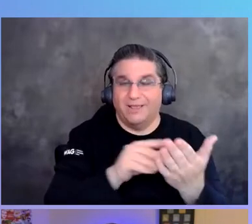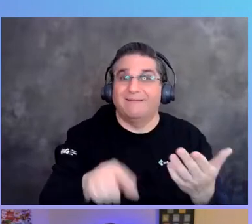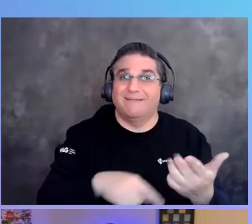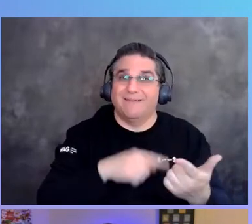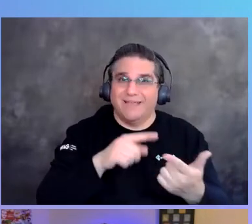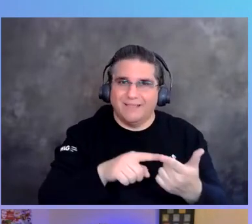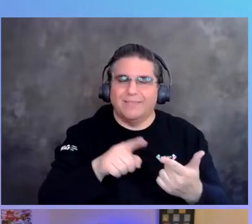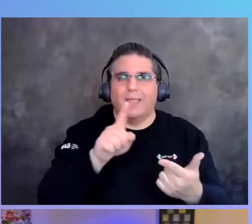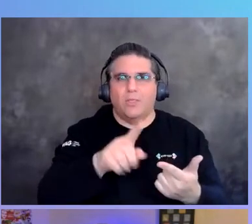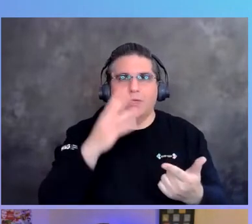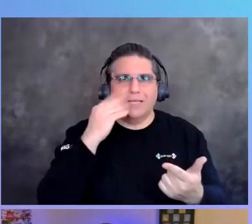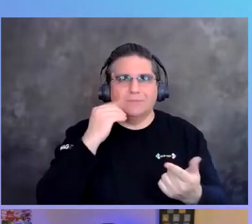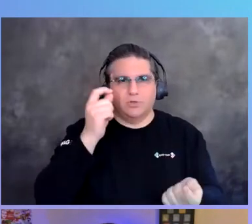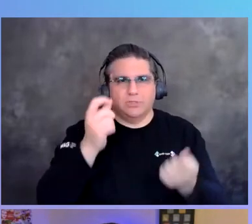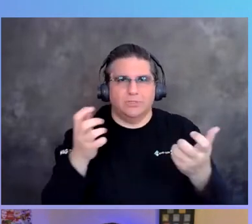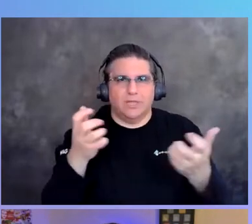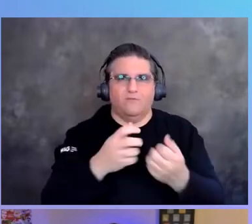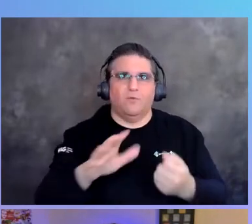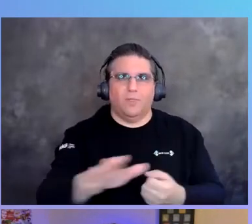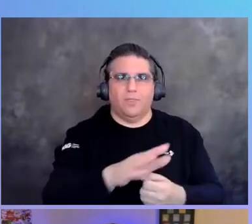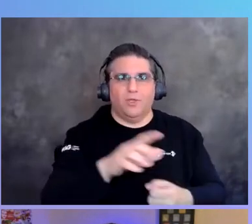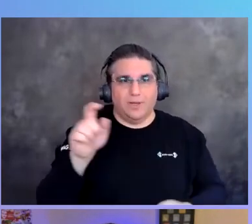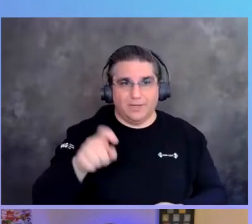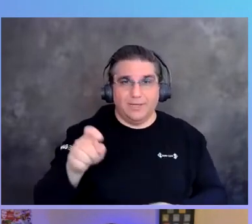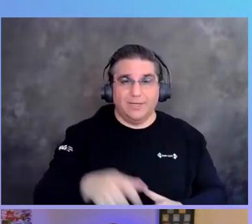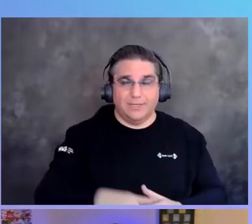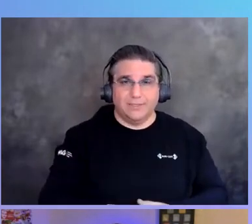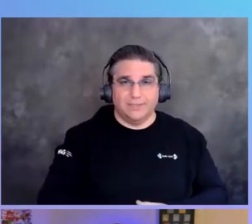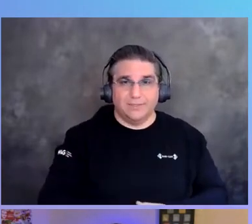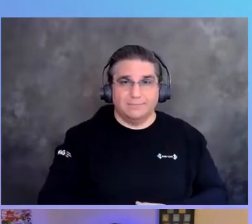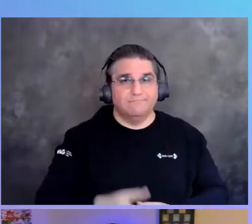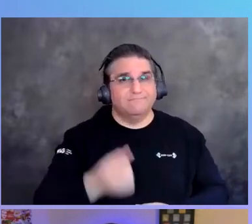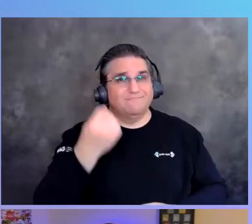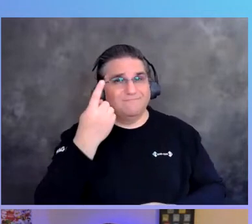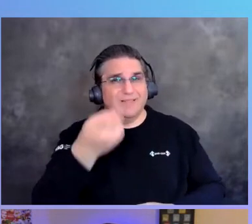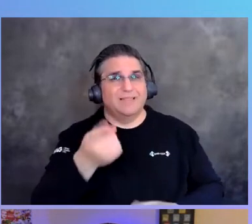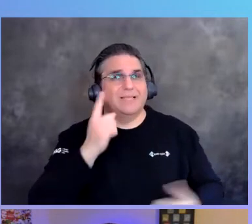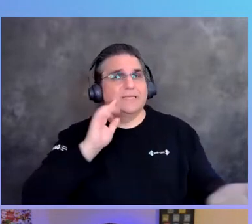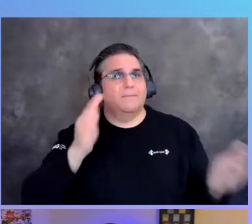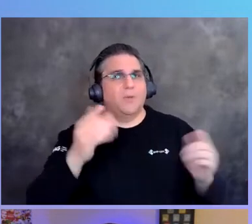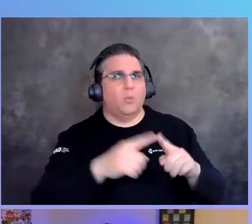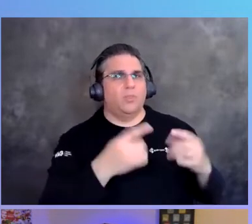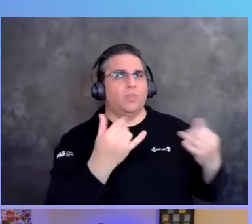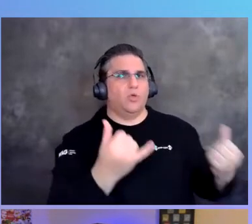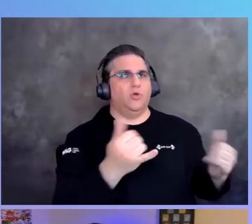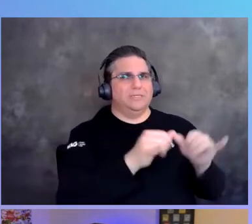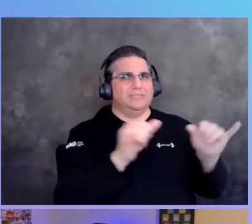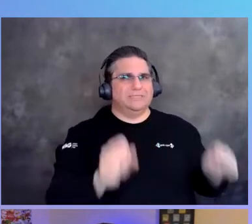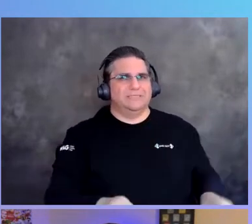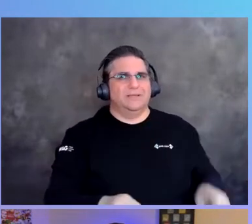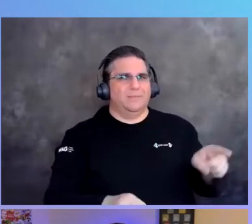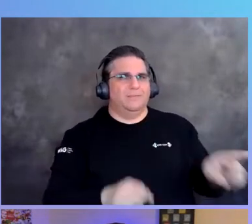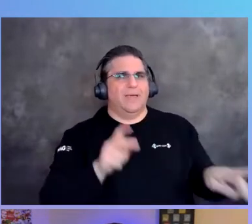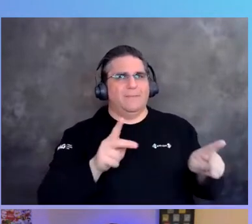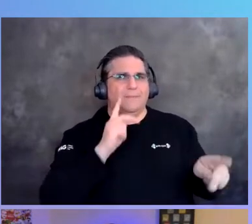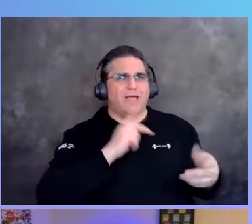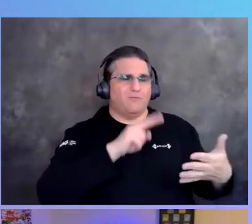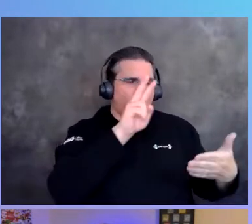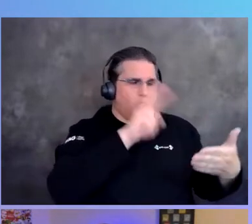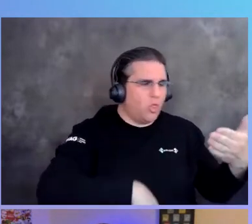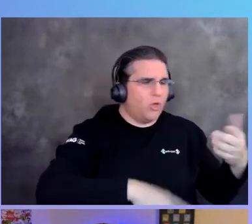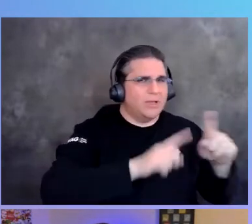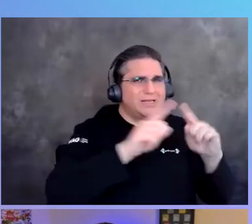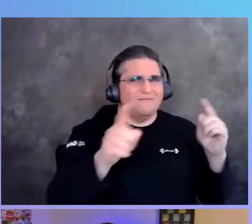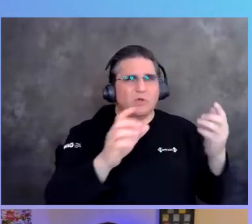specific needs. This is in contrast to the current system in which people must read through many courses and pages